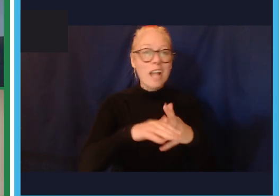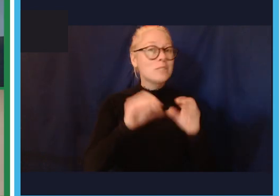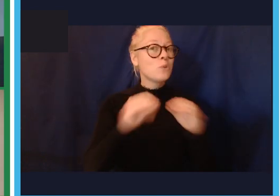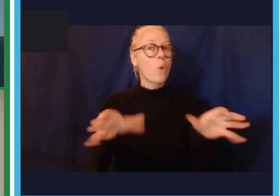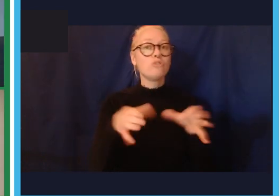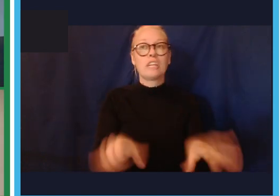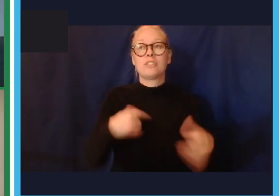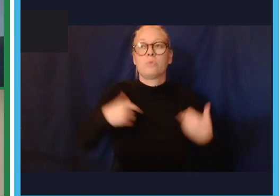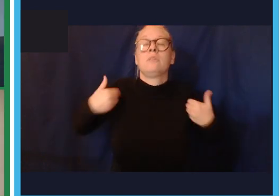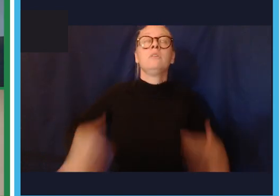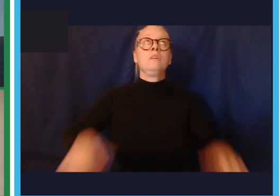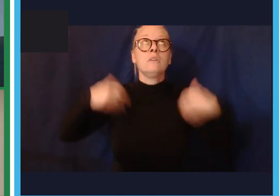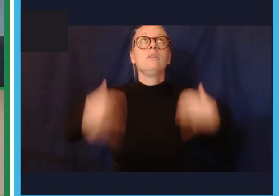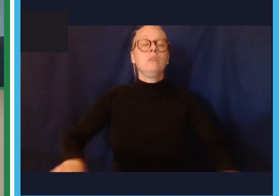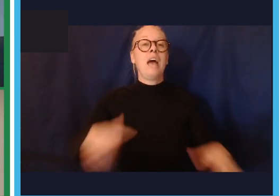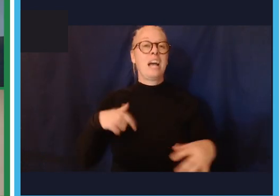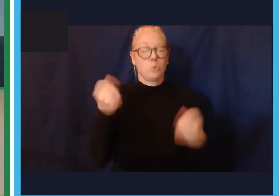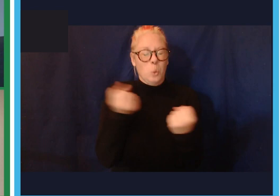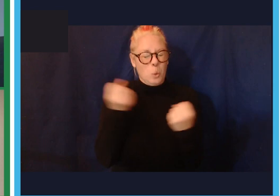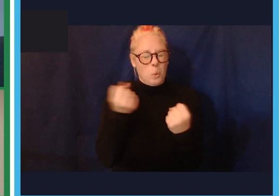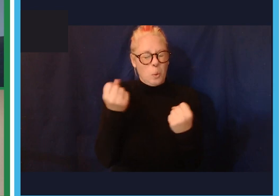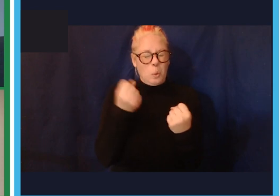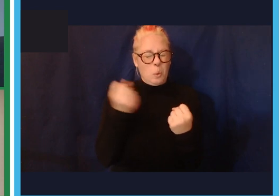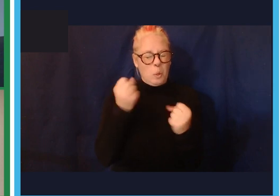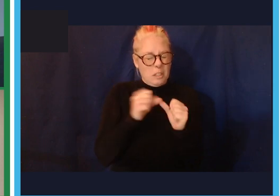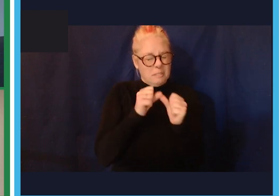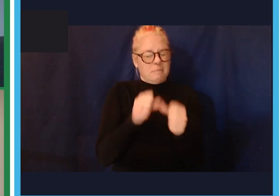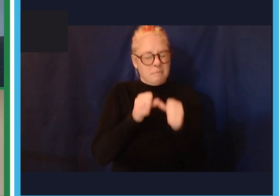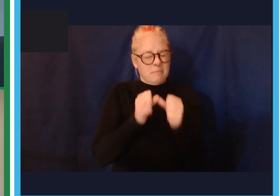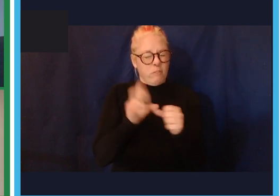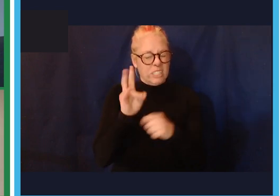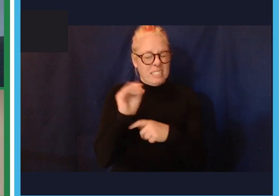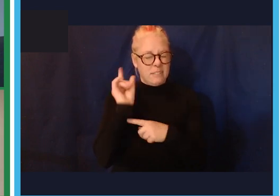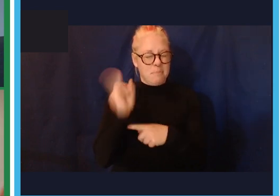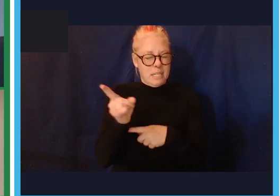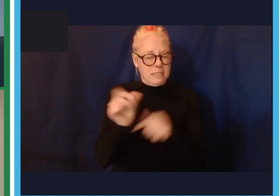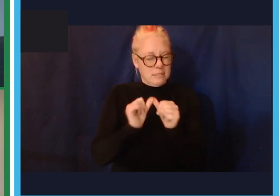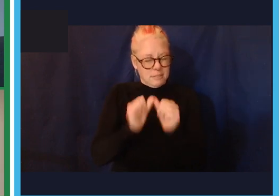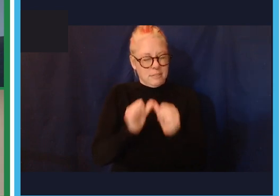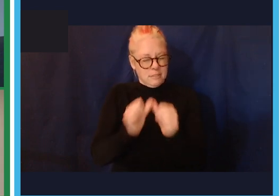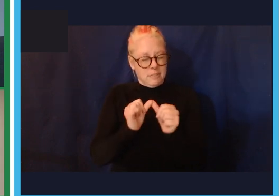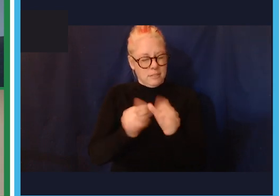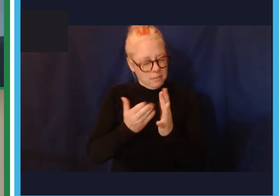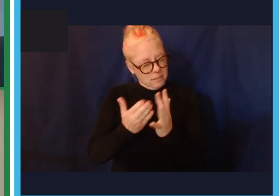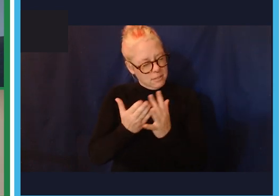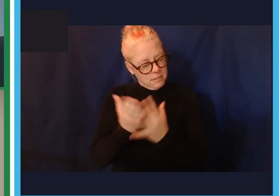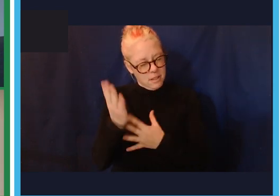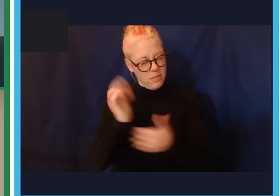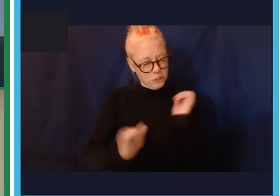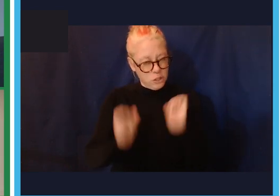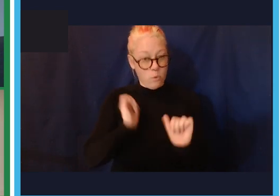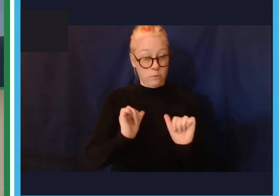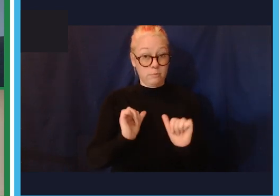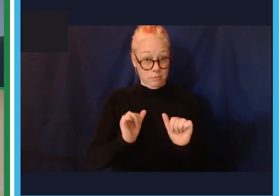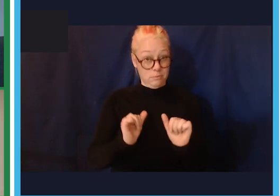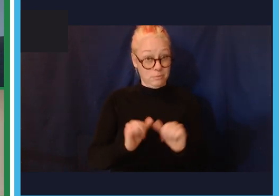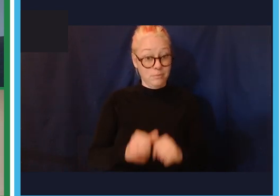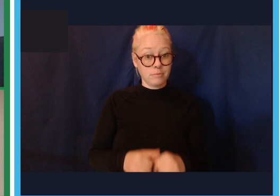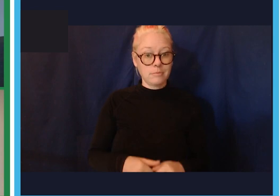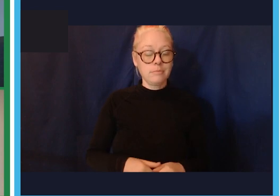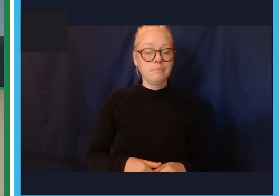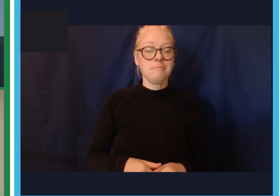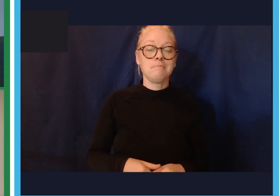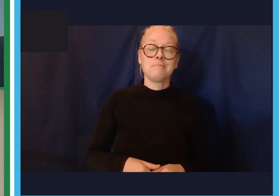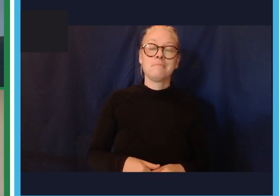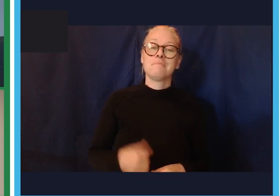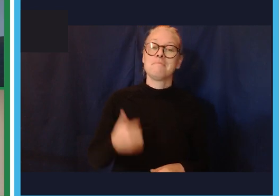from one of the fellow castmates later that something I said to the director, because they knew each other outside, that something I said to the